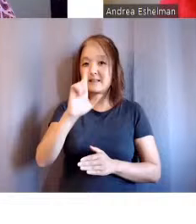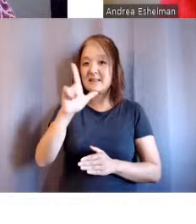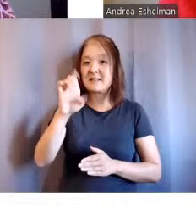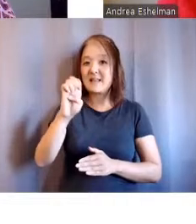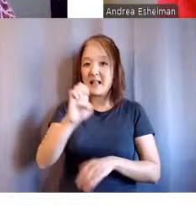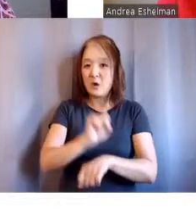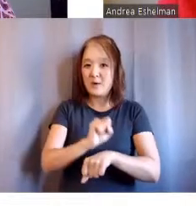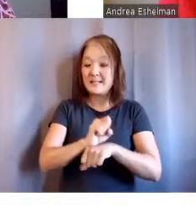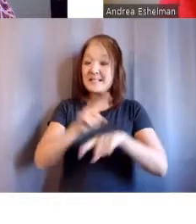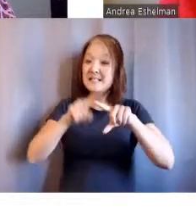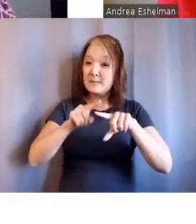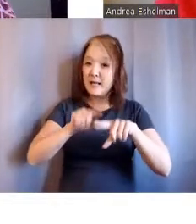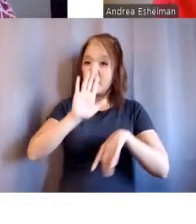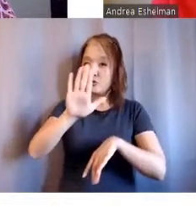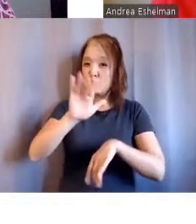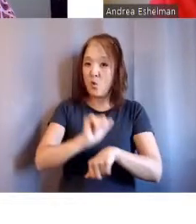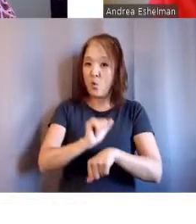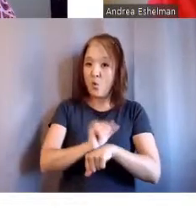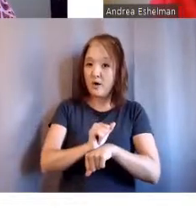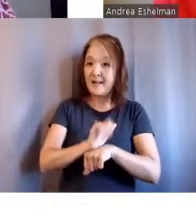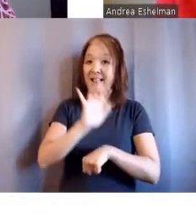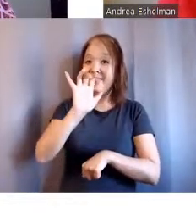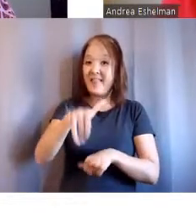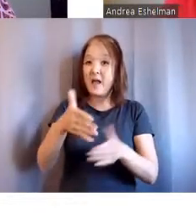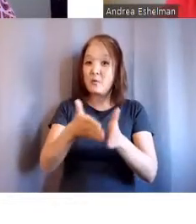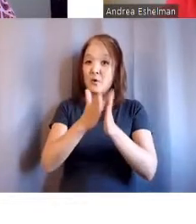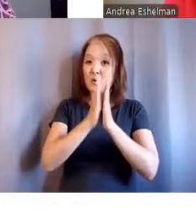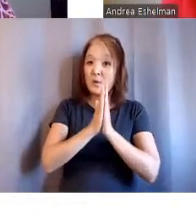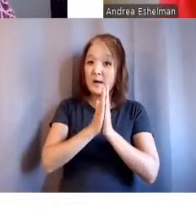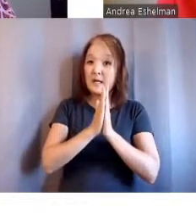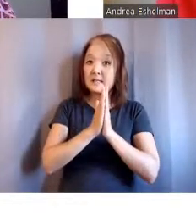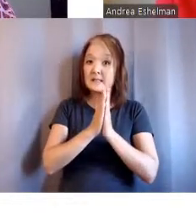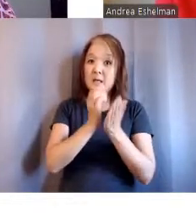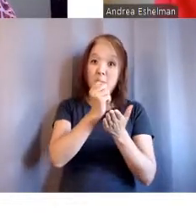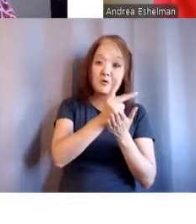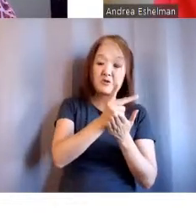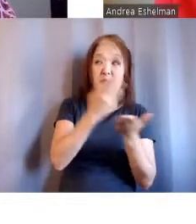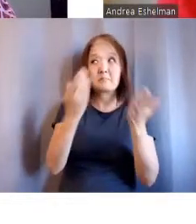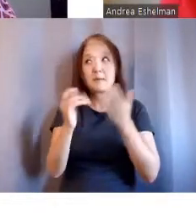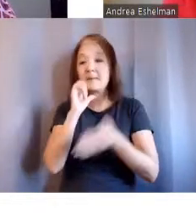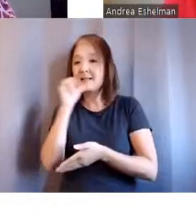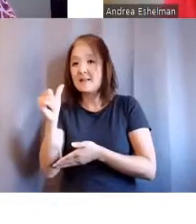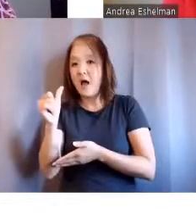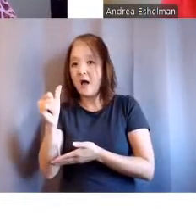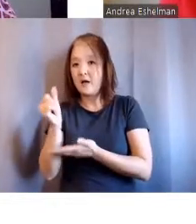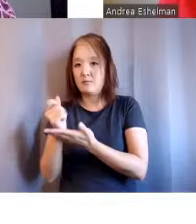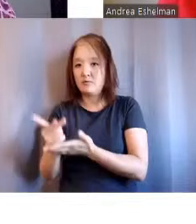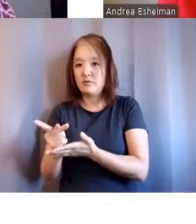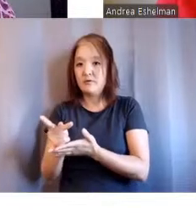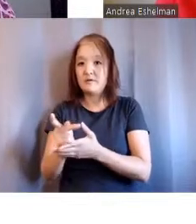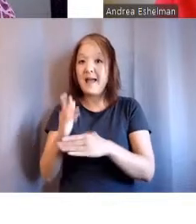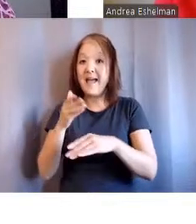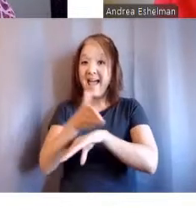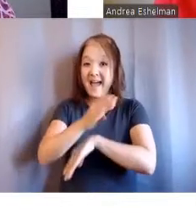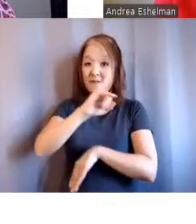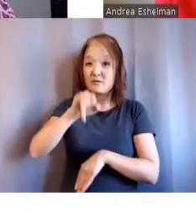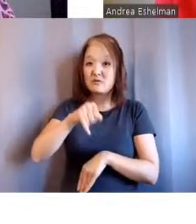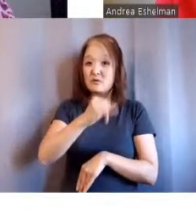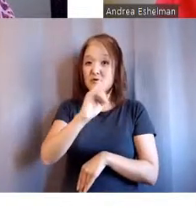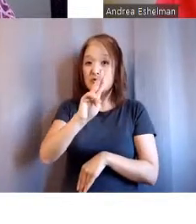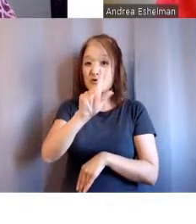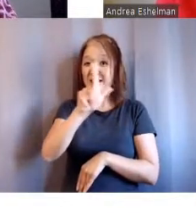on the type of work you have to do, that request may or may not be approved. After July 29th, we do not know if